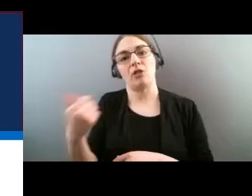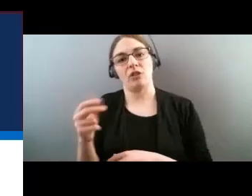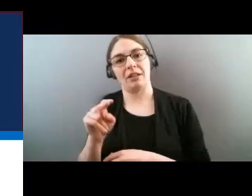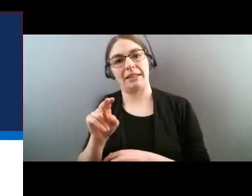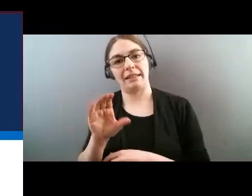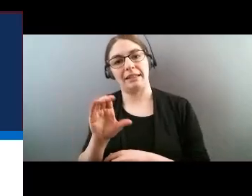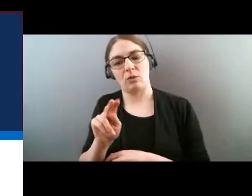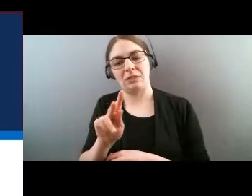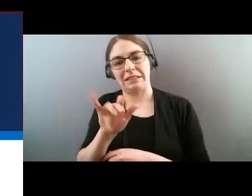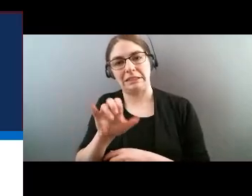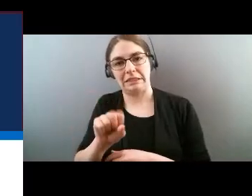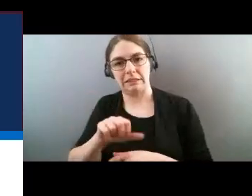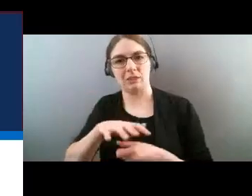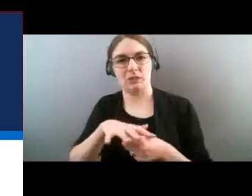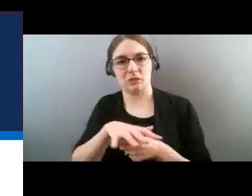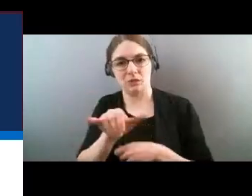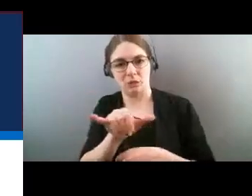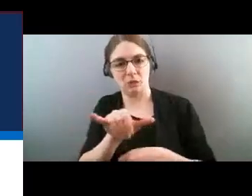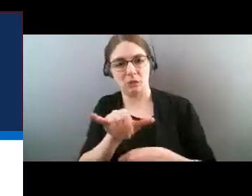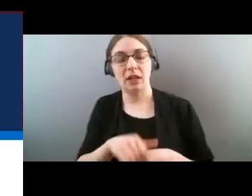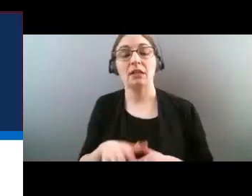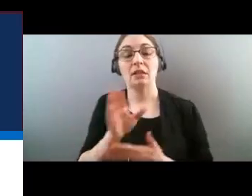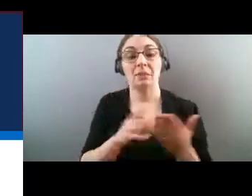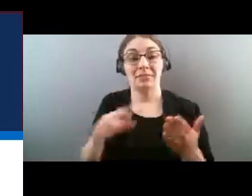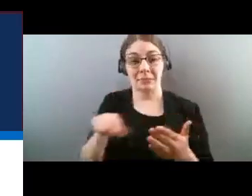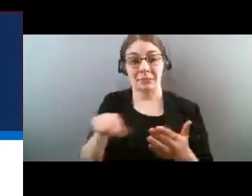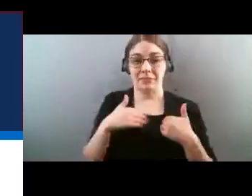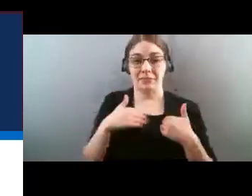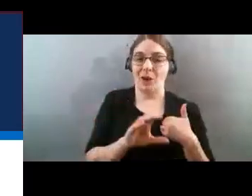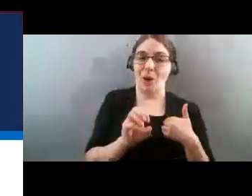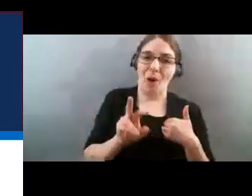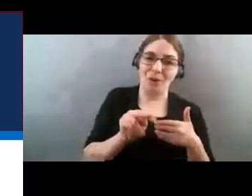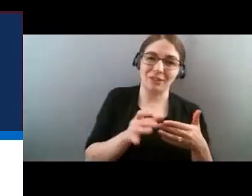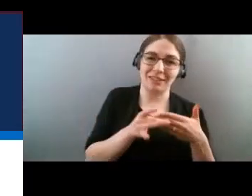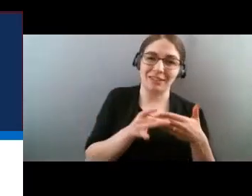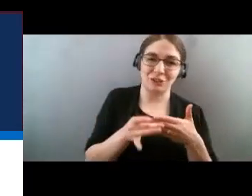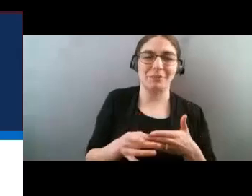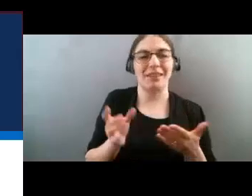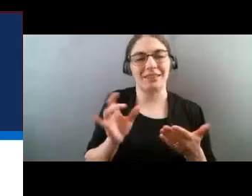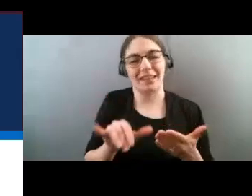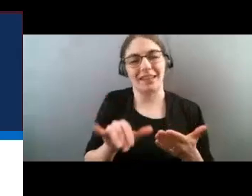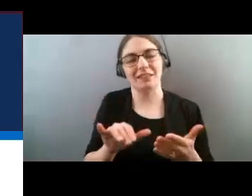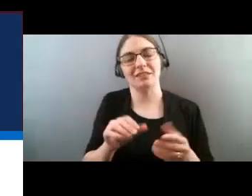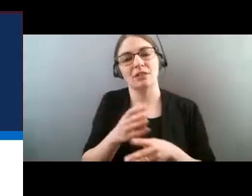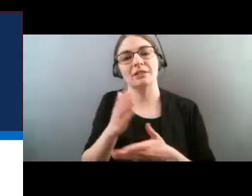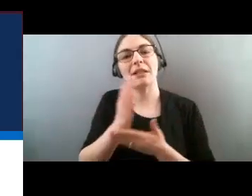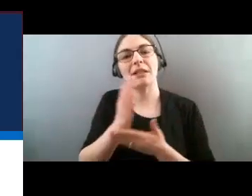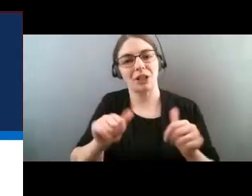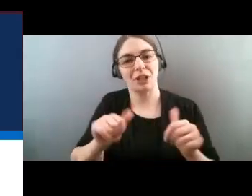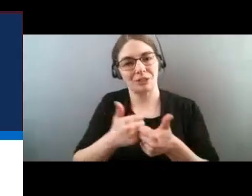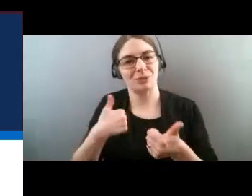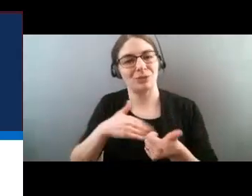of those affiliates may have their own leadership, which gets into some challenges we'll probably discuss a little bit later on.